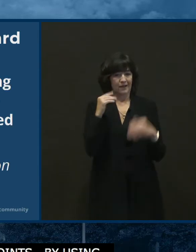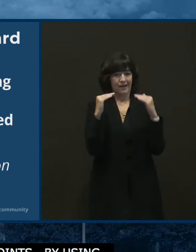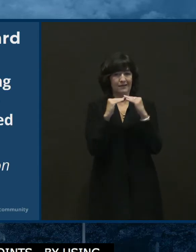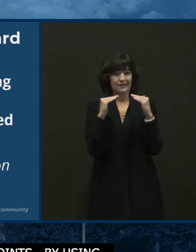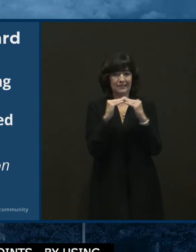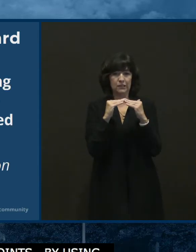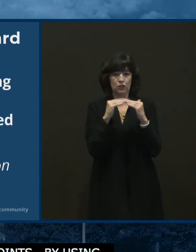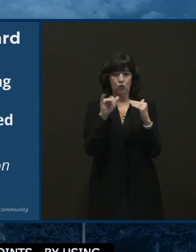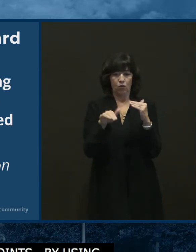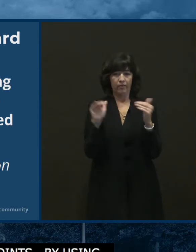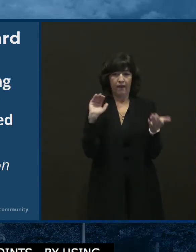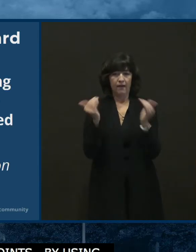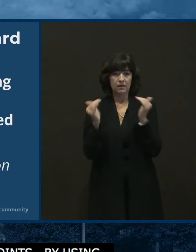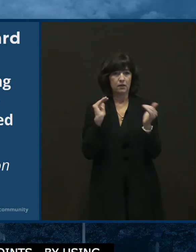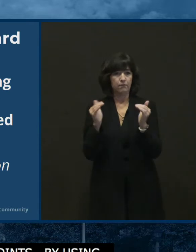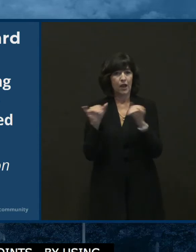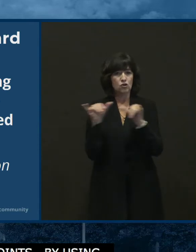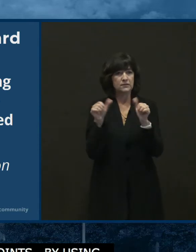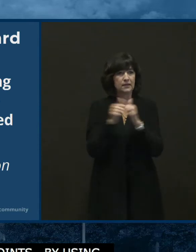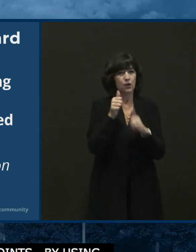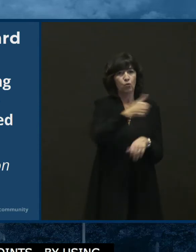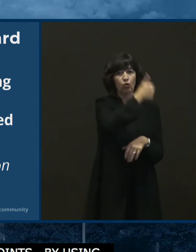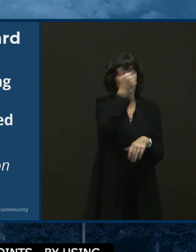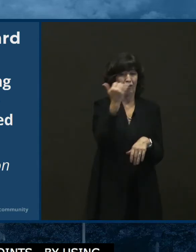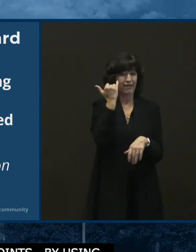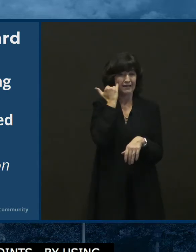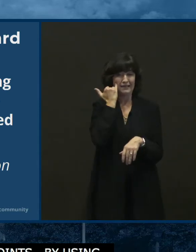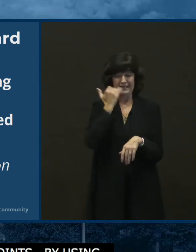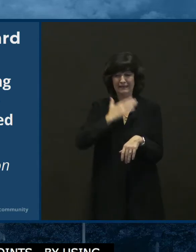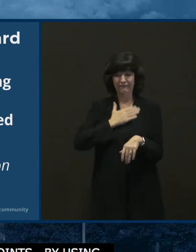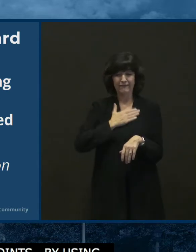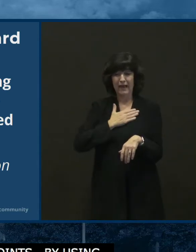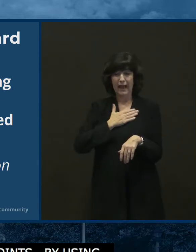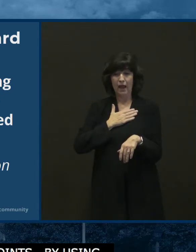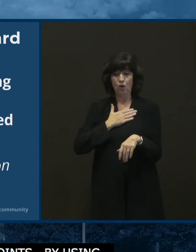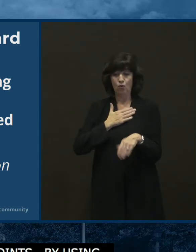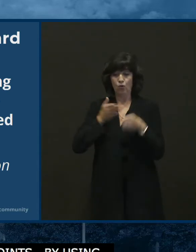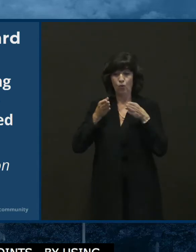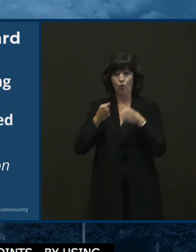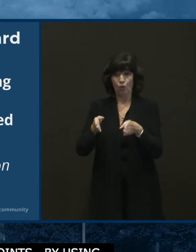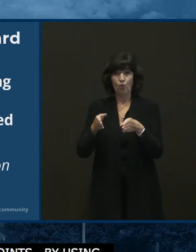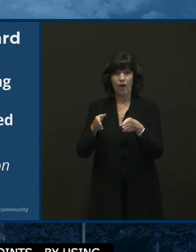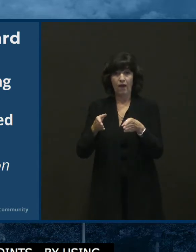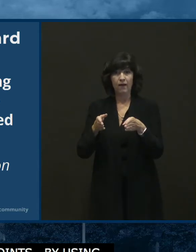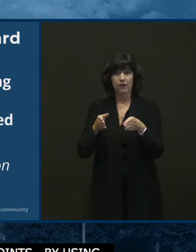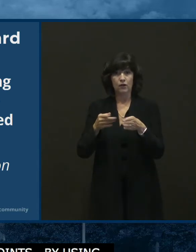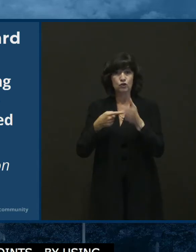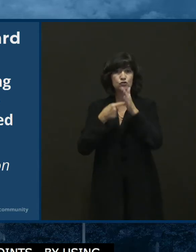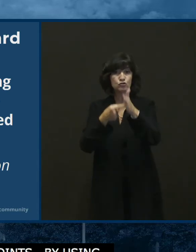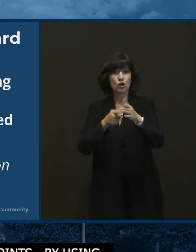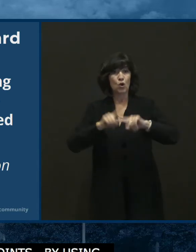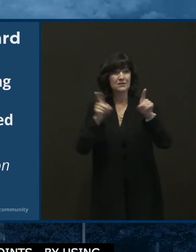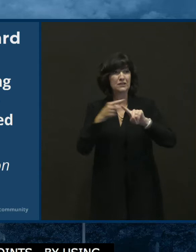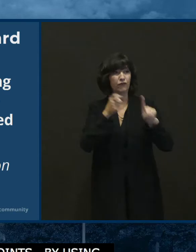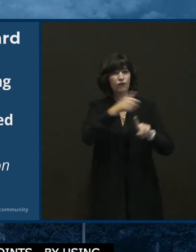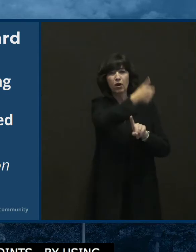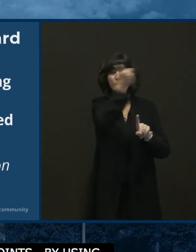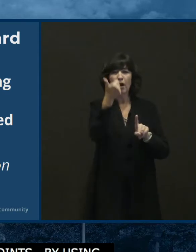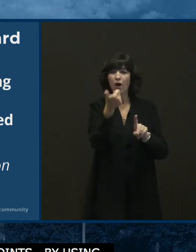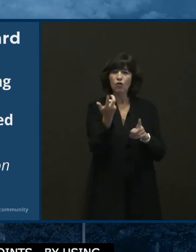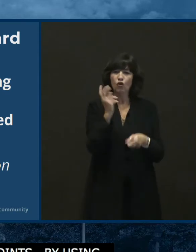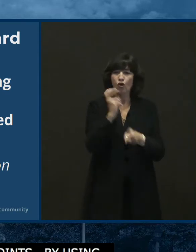states. The test-based results, and I want to clarify this slide a little, the test